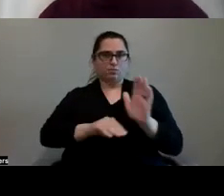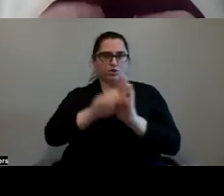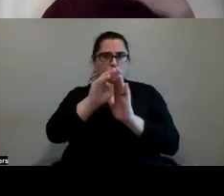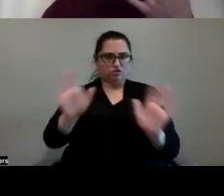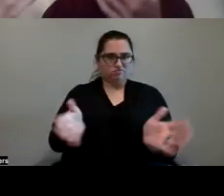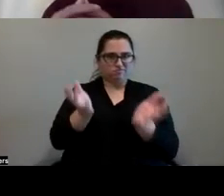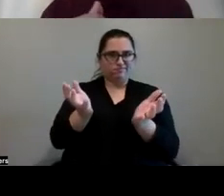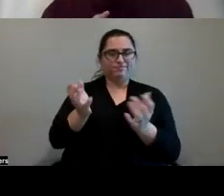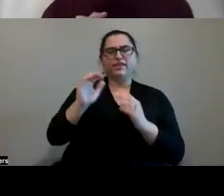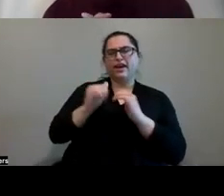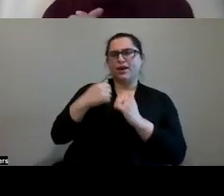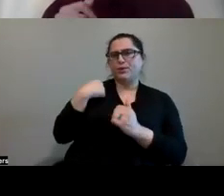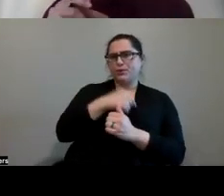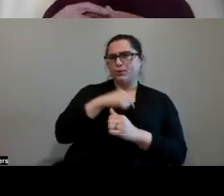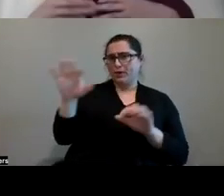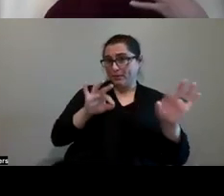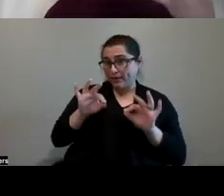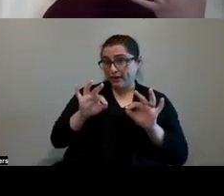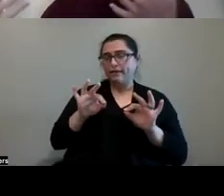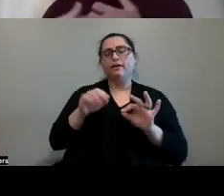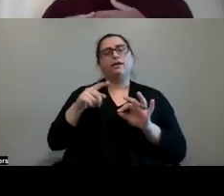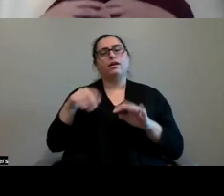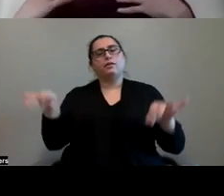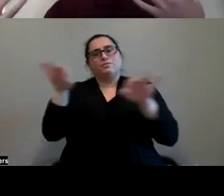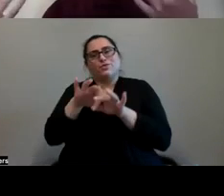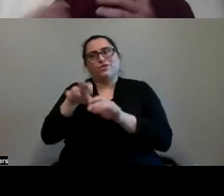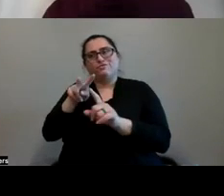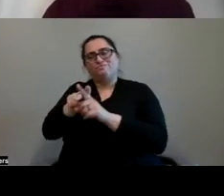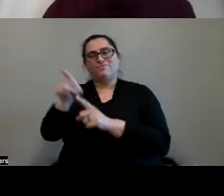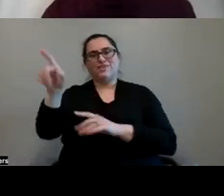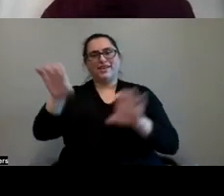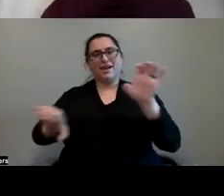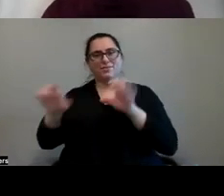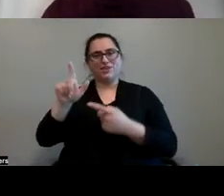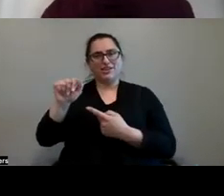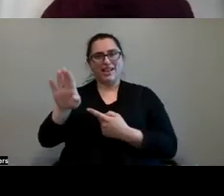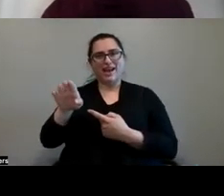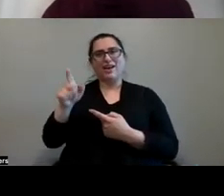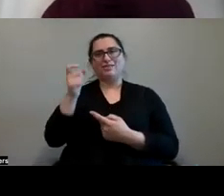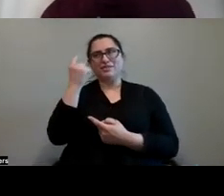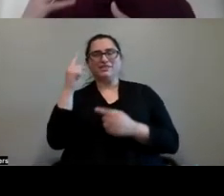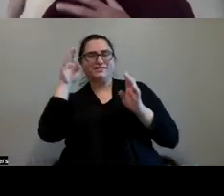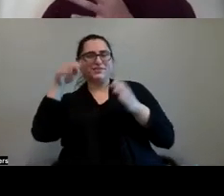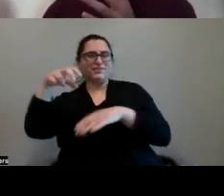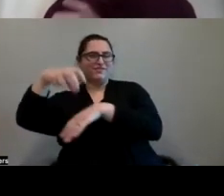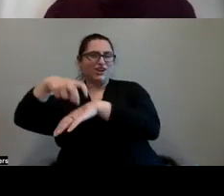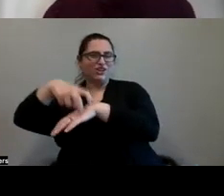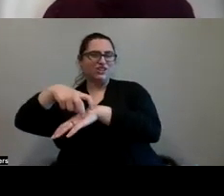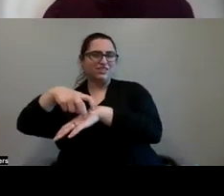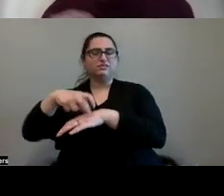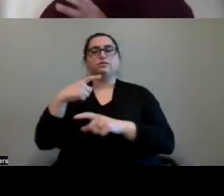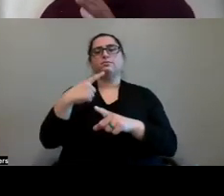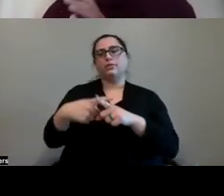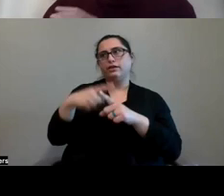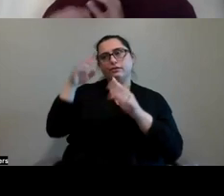on relevance to things that the Kim lab is interested in, which is viruses, and as well as a diversity